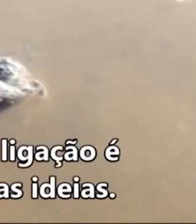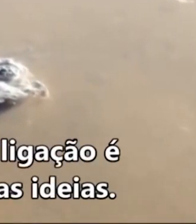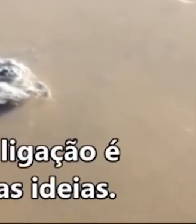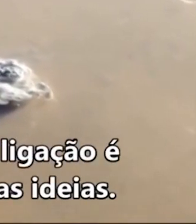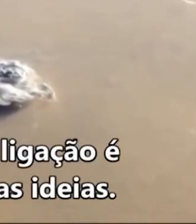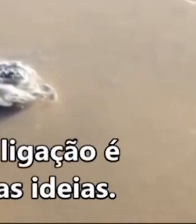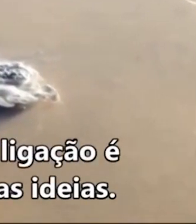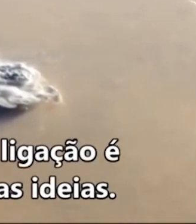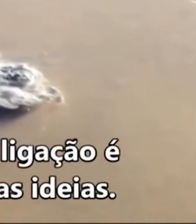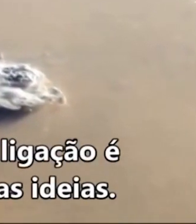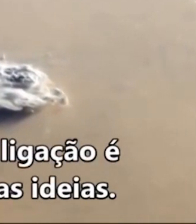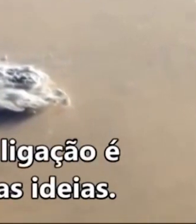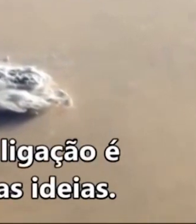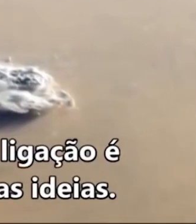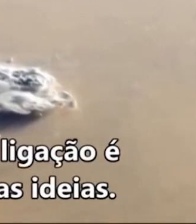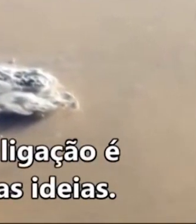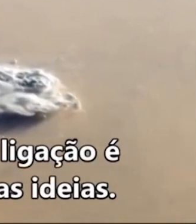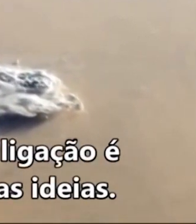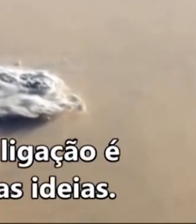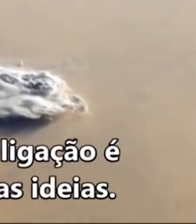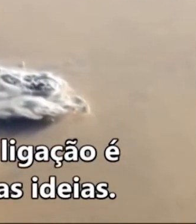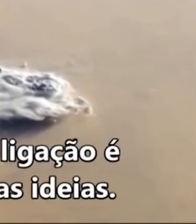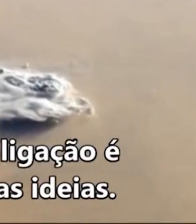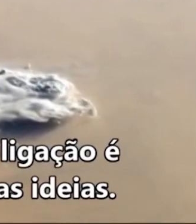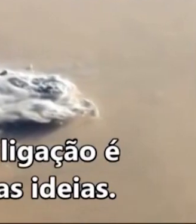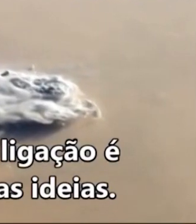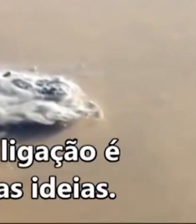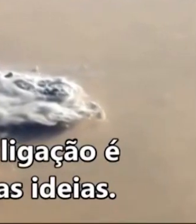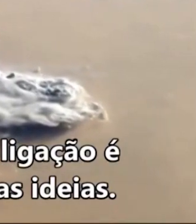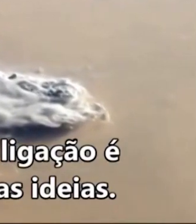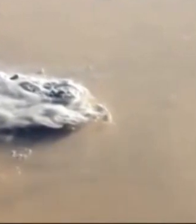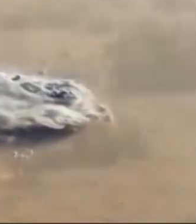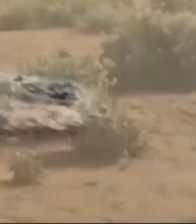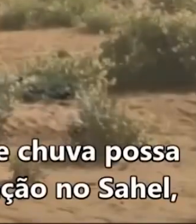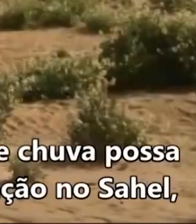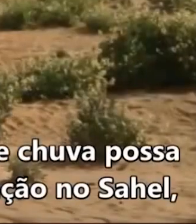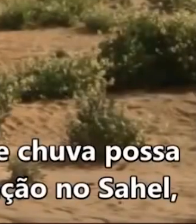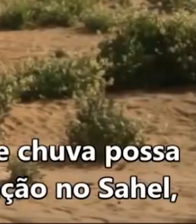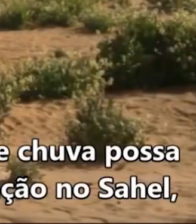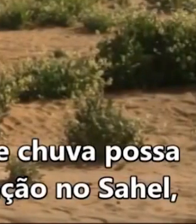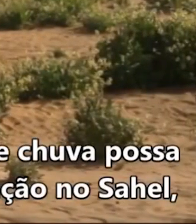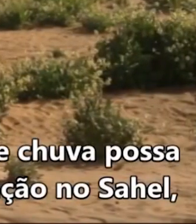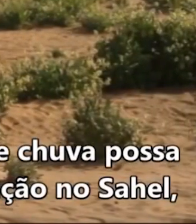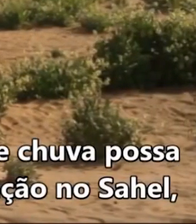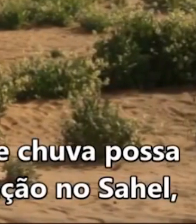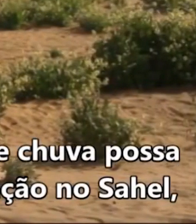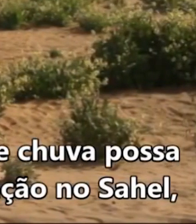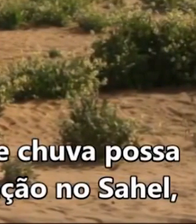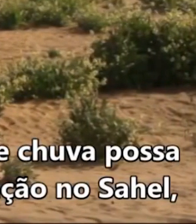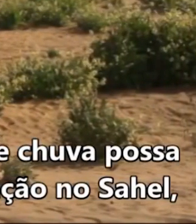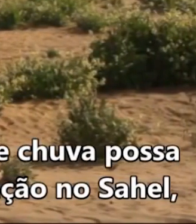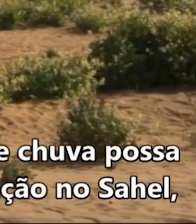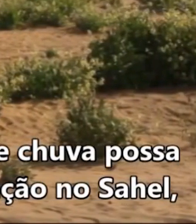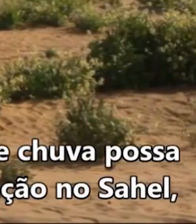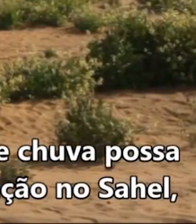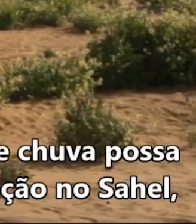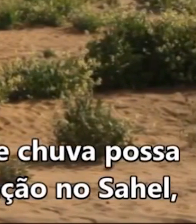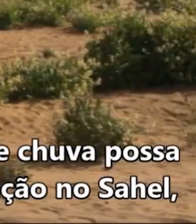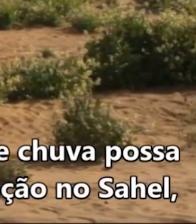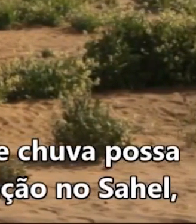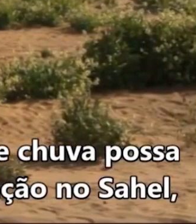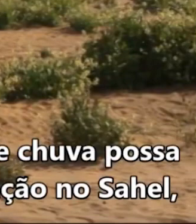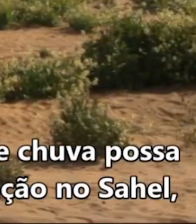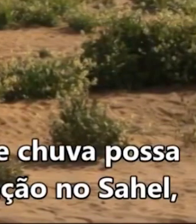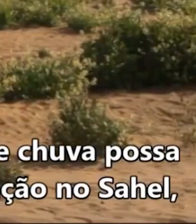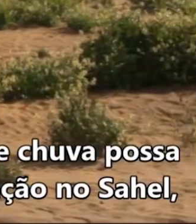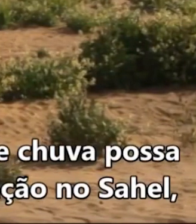exact reason behind this correlation is unknown, but Yu has some ideas. It's possible that the increased rainfall could cause more vegetation